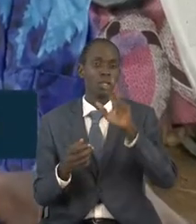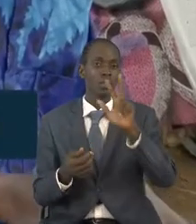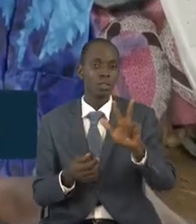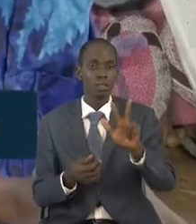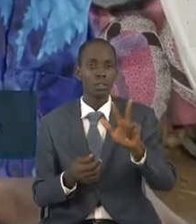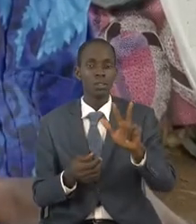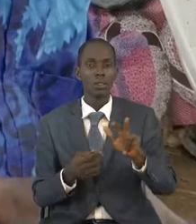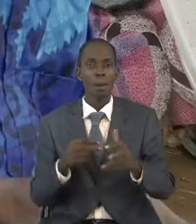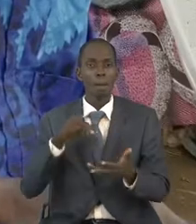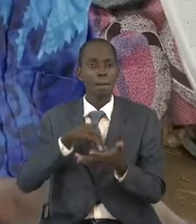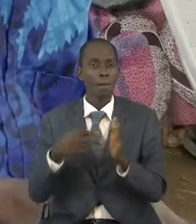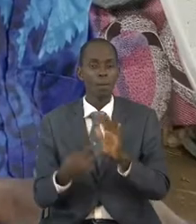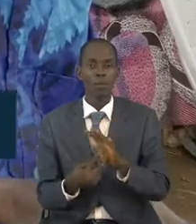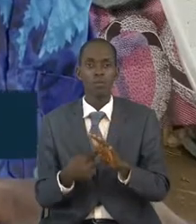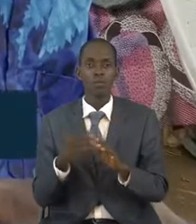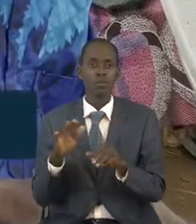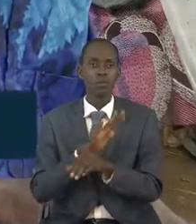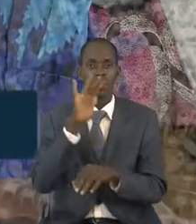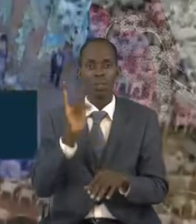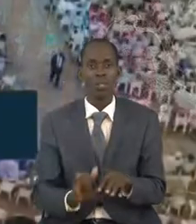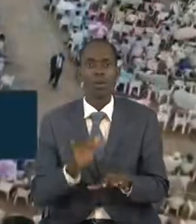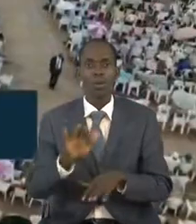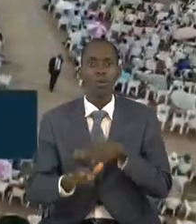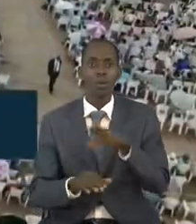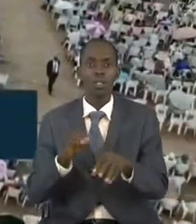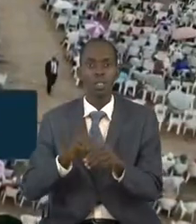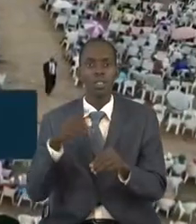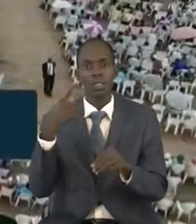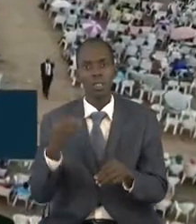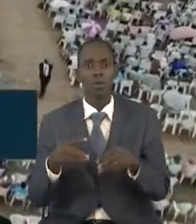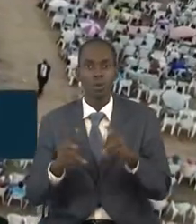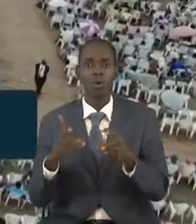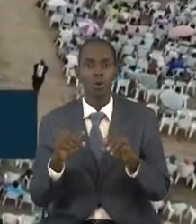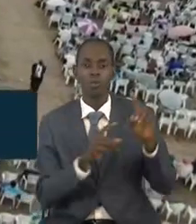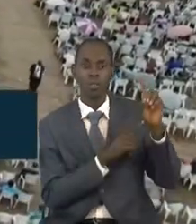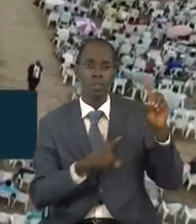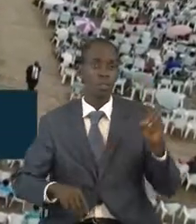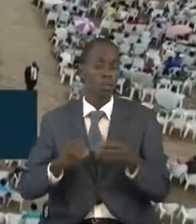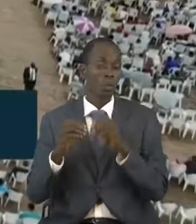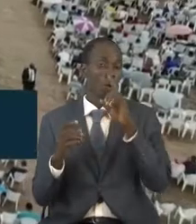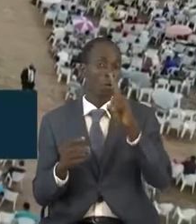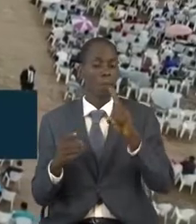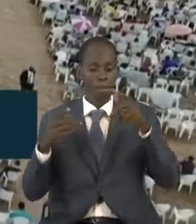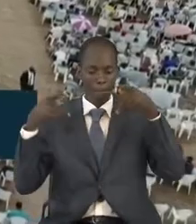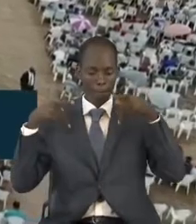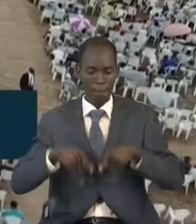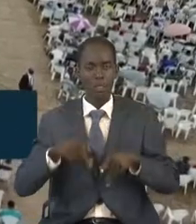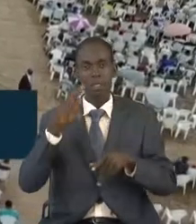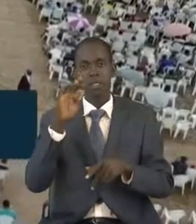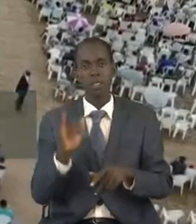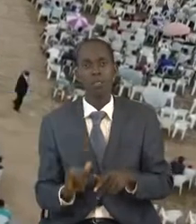purposefully walking in the way of the Lord. Number one, personally